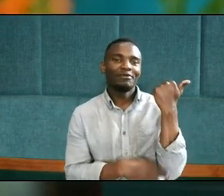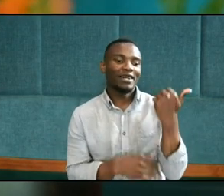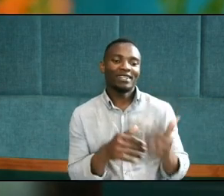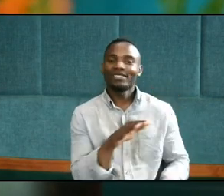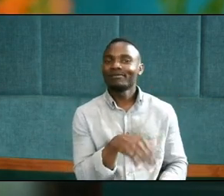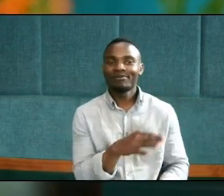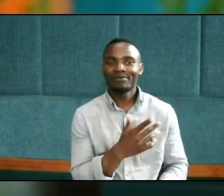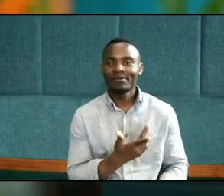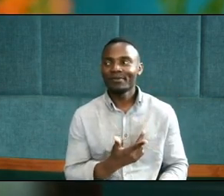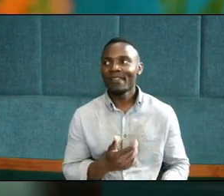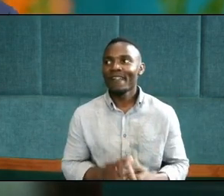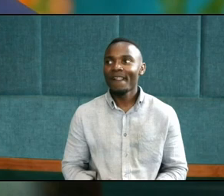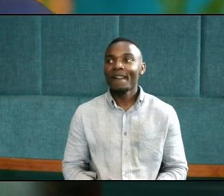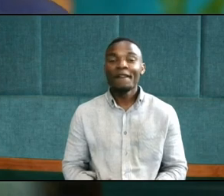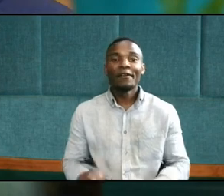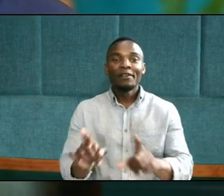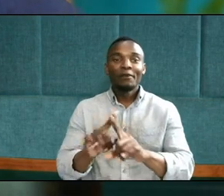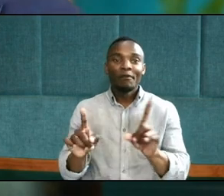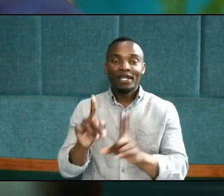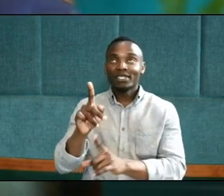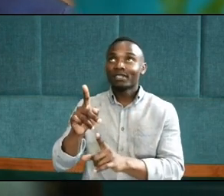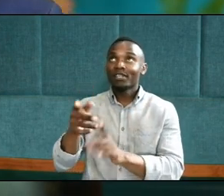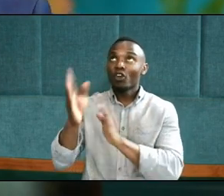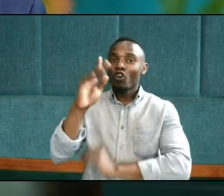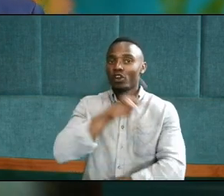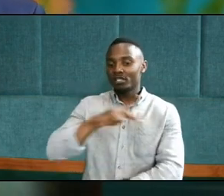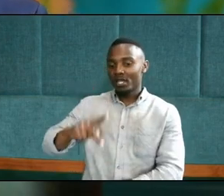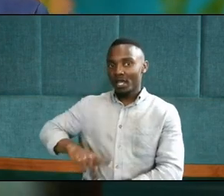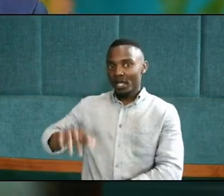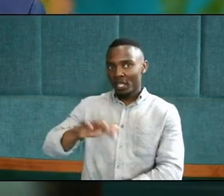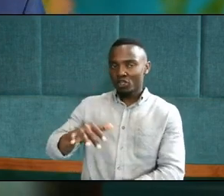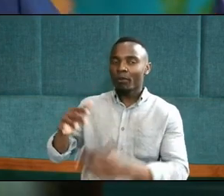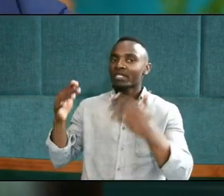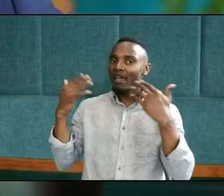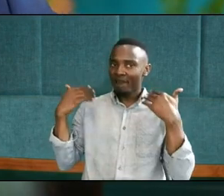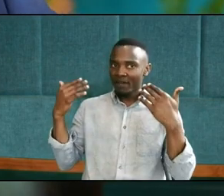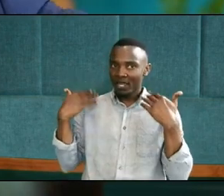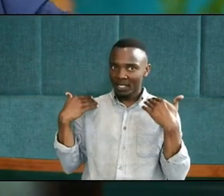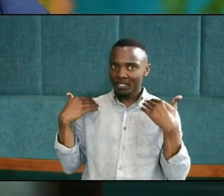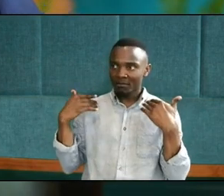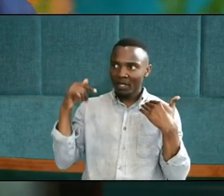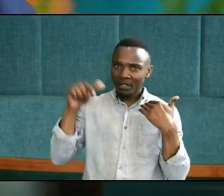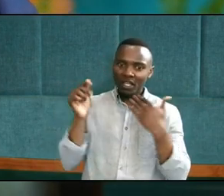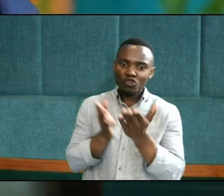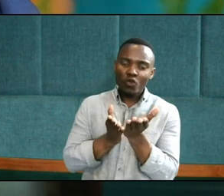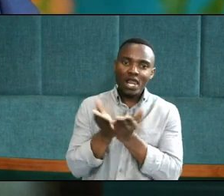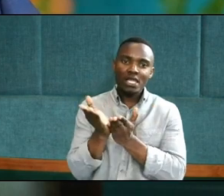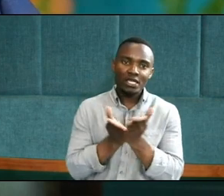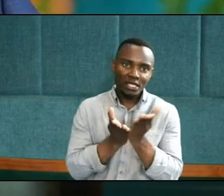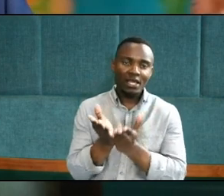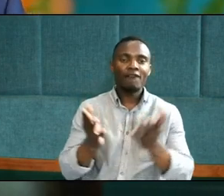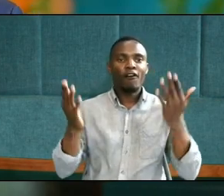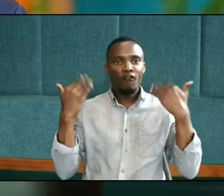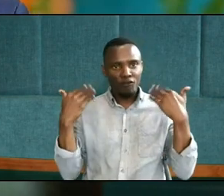I don't want that. The kingdom of God is an everlasting kingdom that shall stand forever.